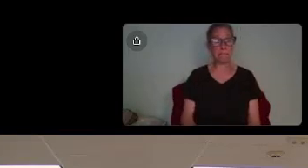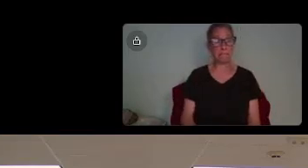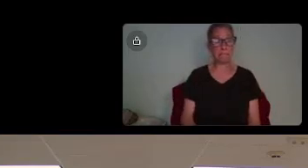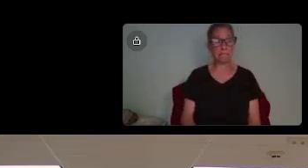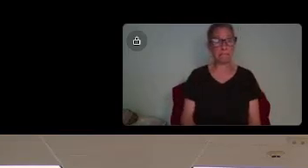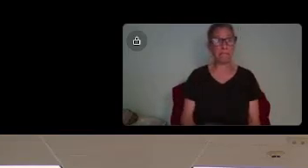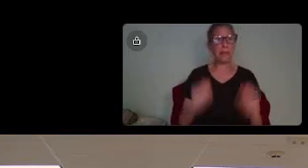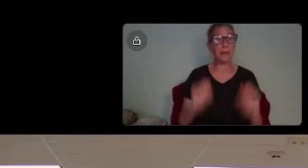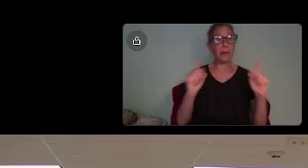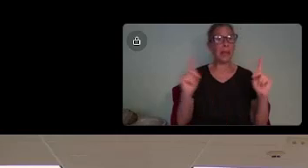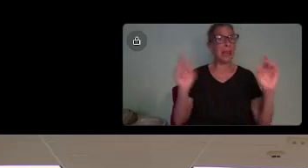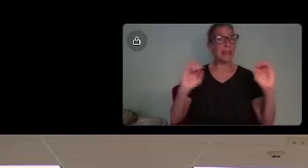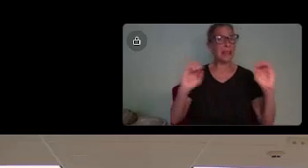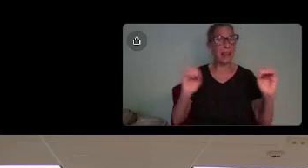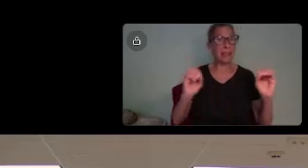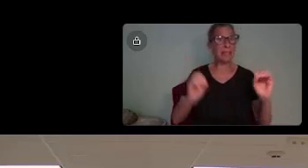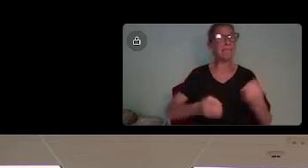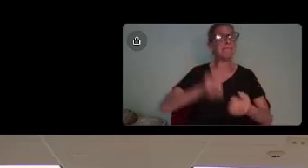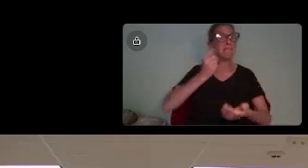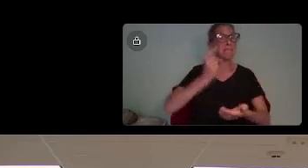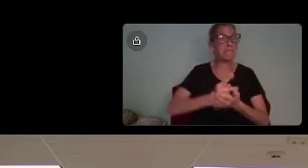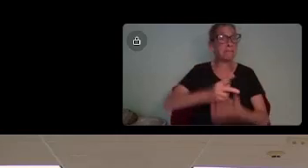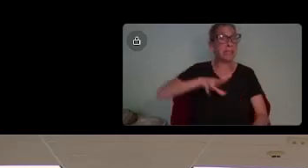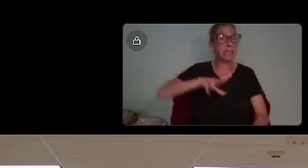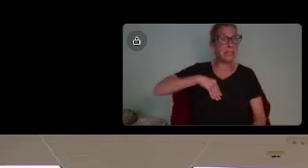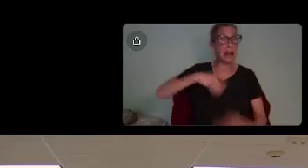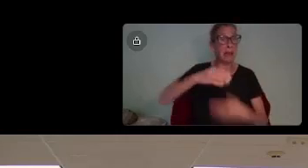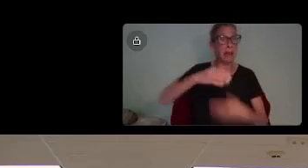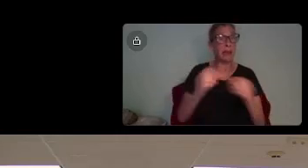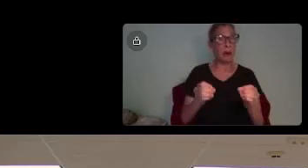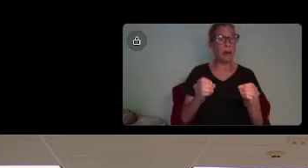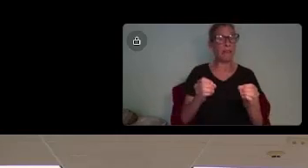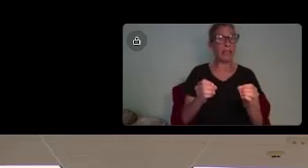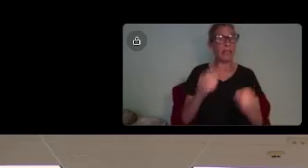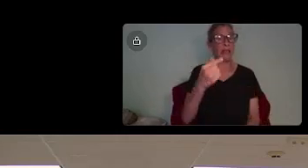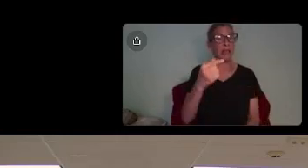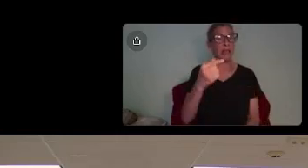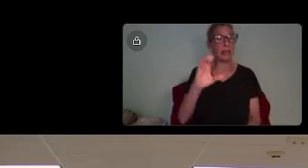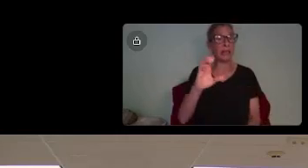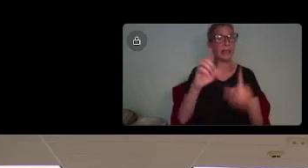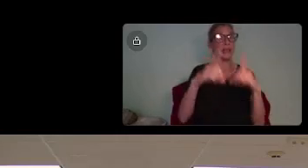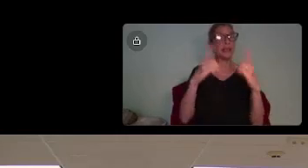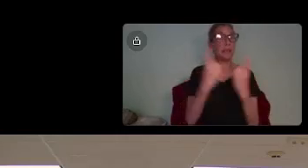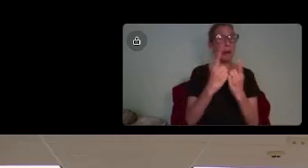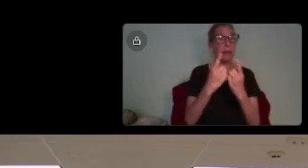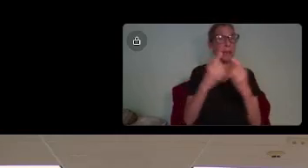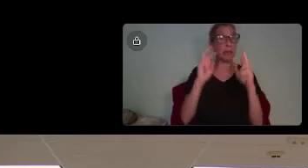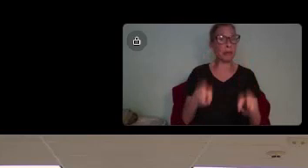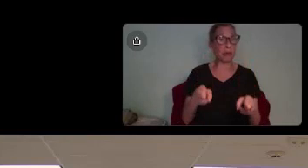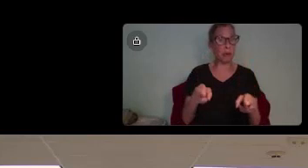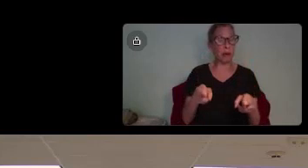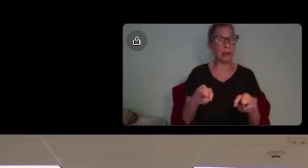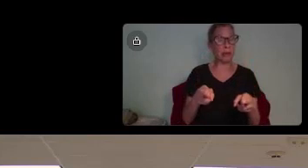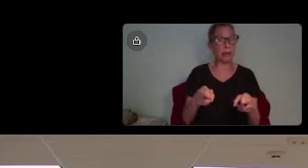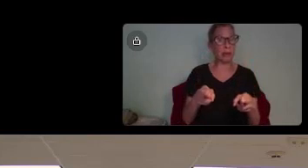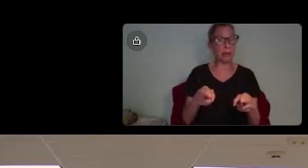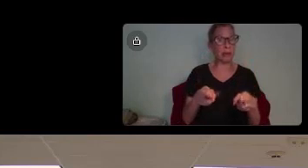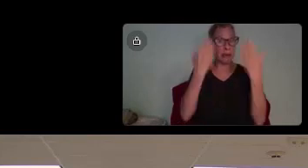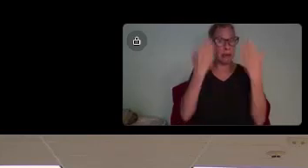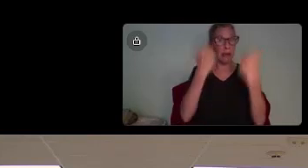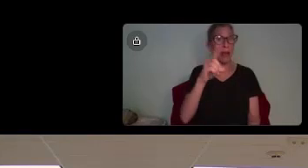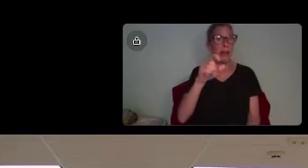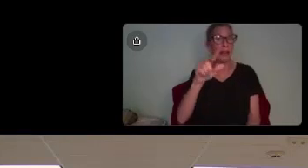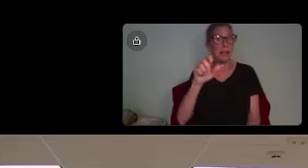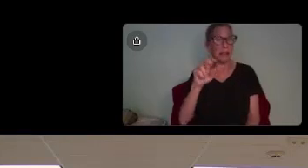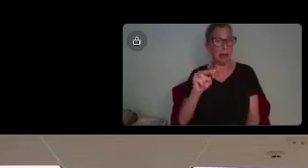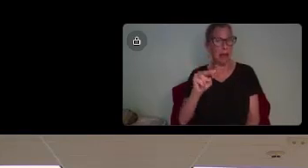Okay, hearing none, may I please have a motion to accept the Office of General Counsel's Departmental Report? I am Board Member Delan, and I